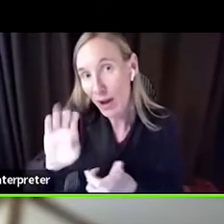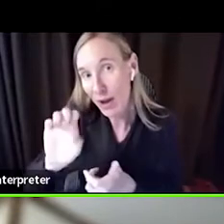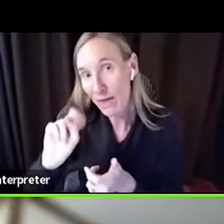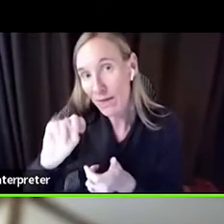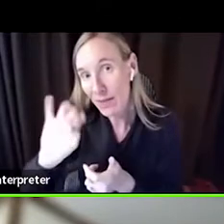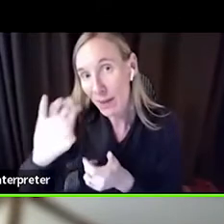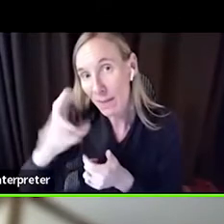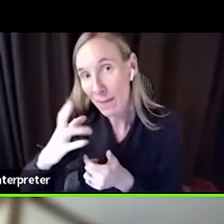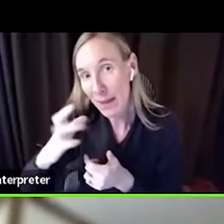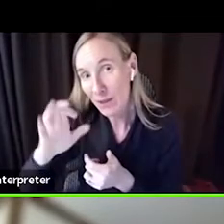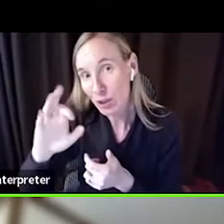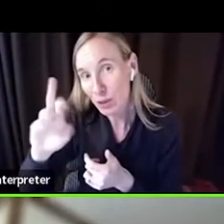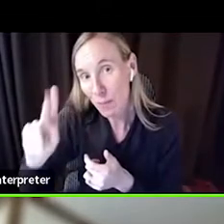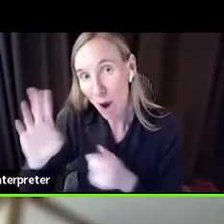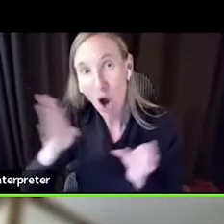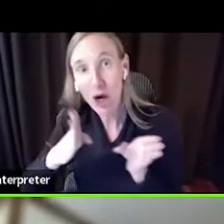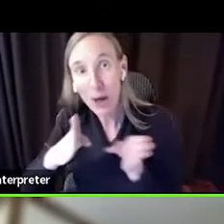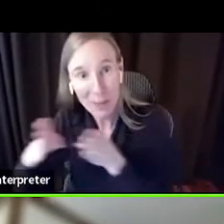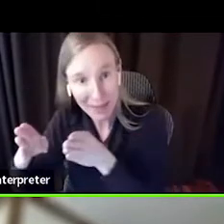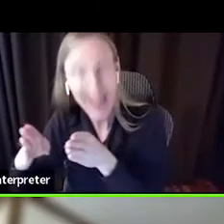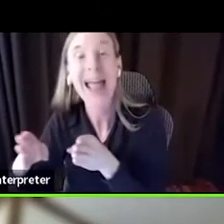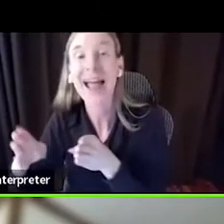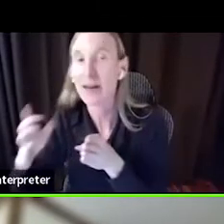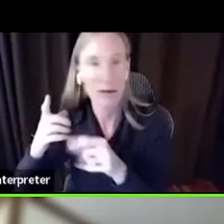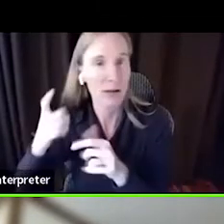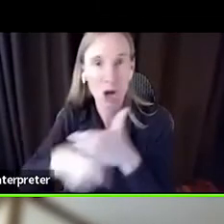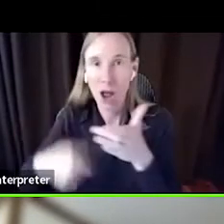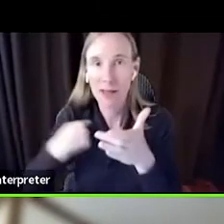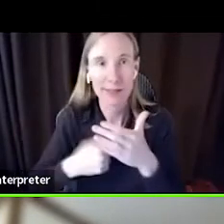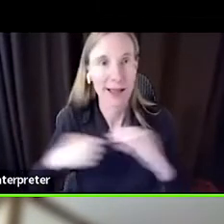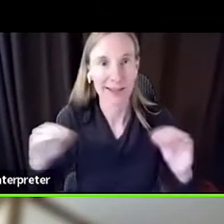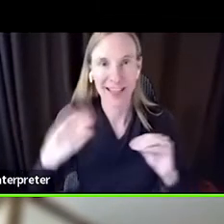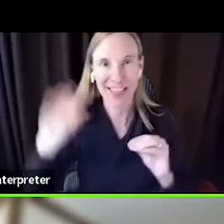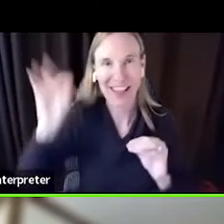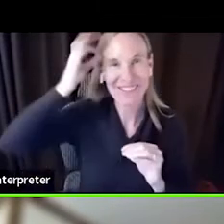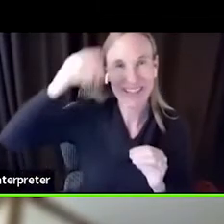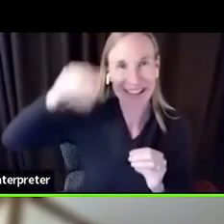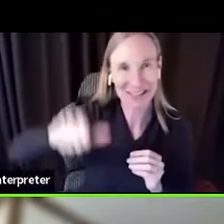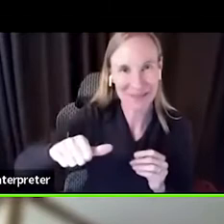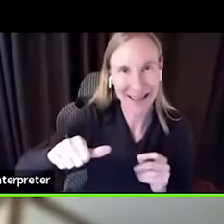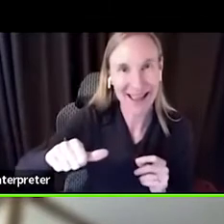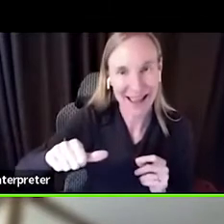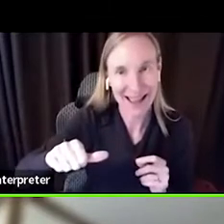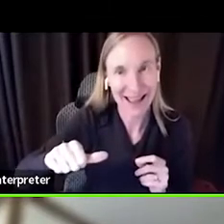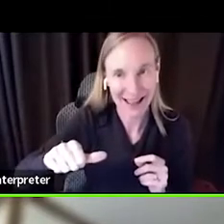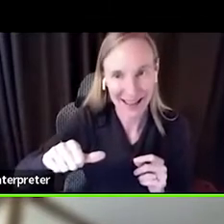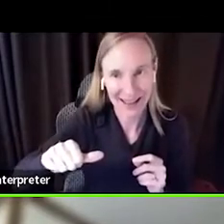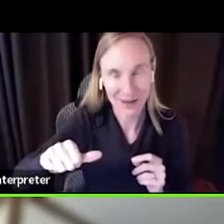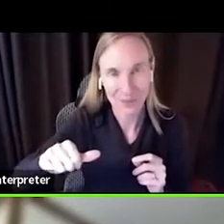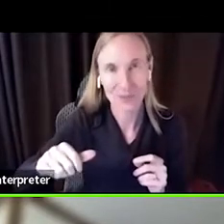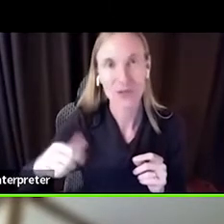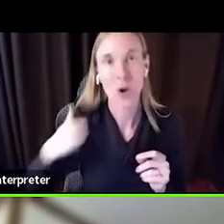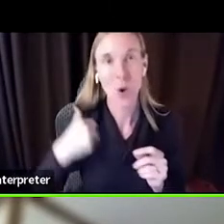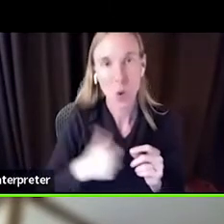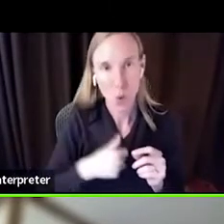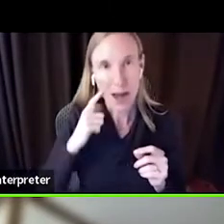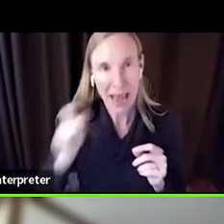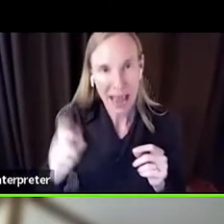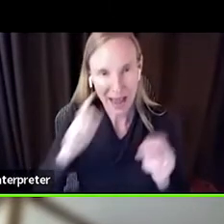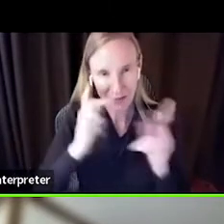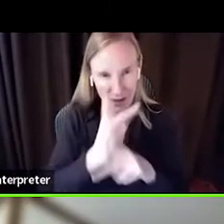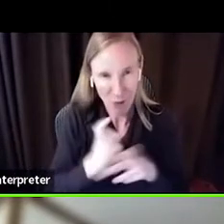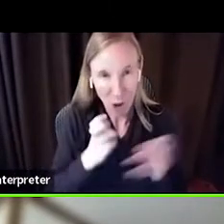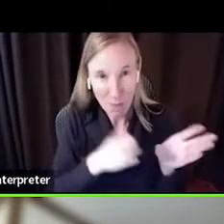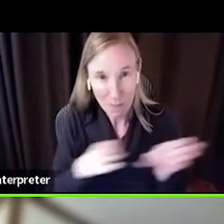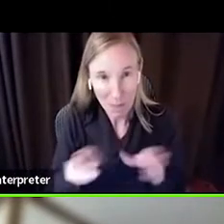Instead, the cost of any additional benefit through the benchmark plan would play out in the plan design and rate development